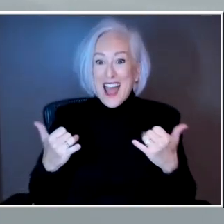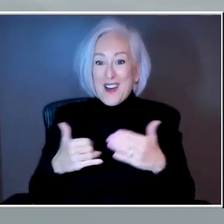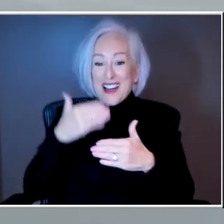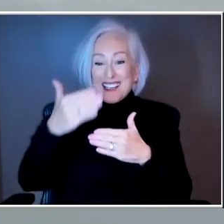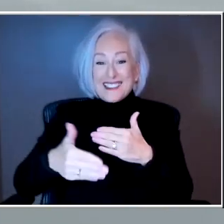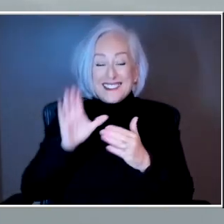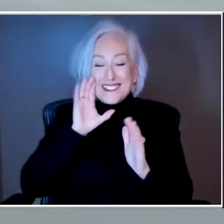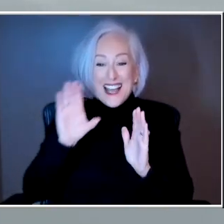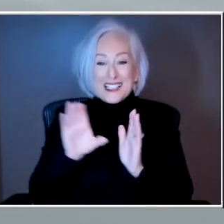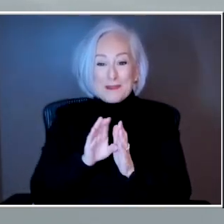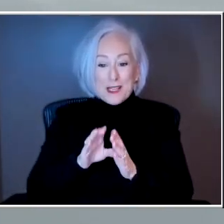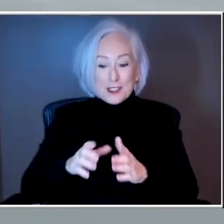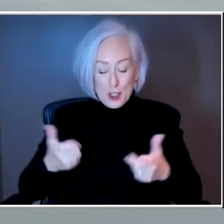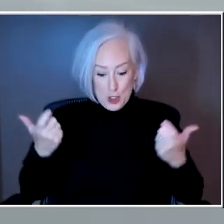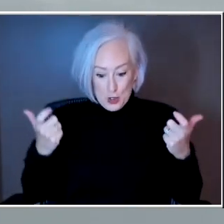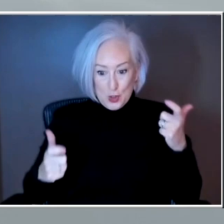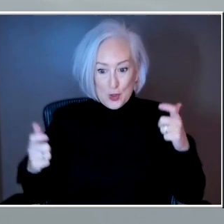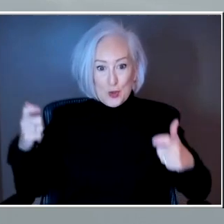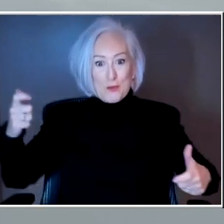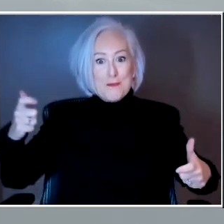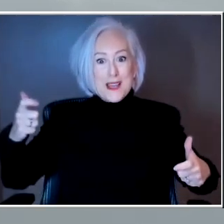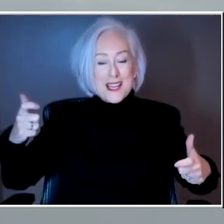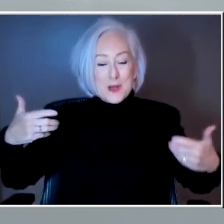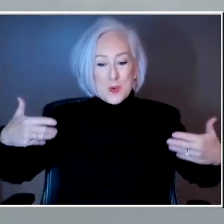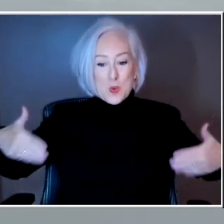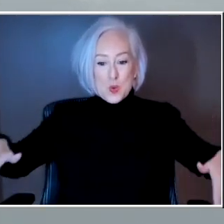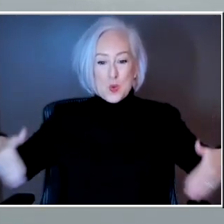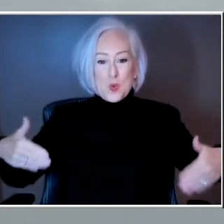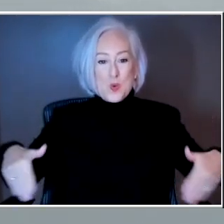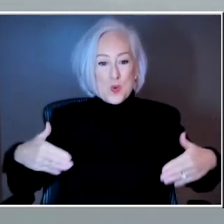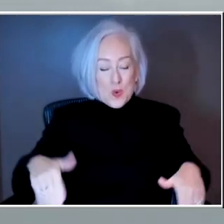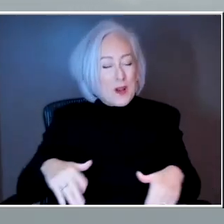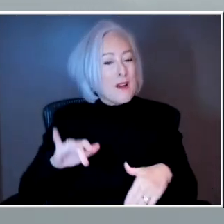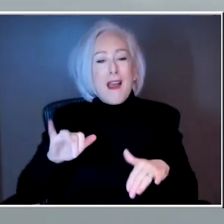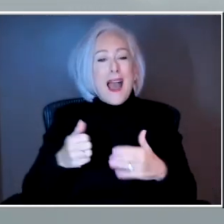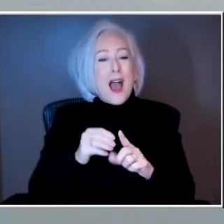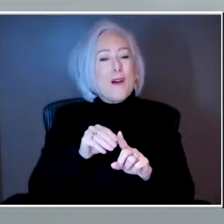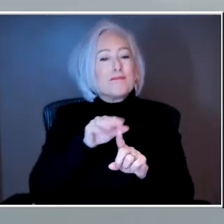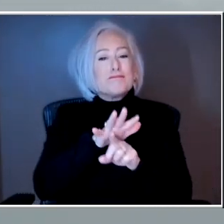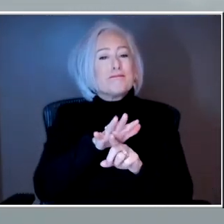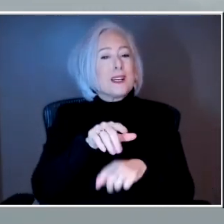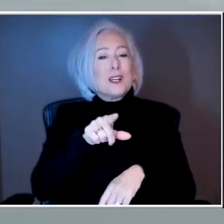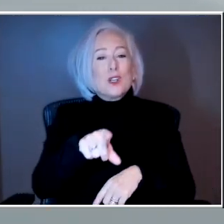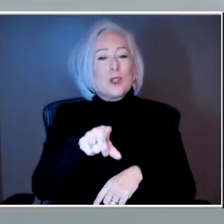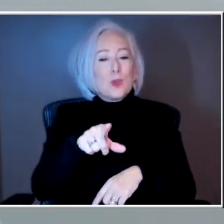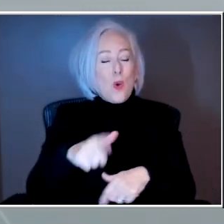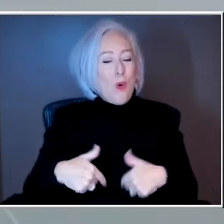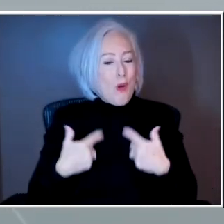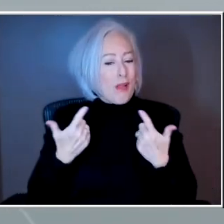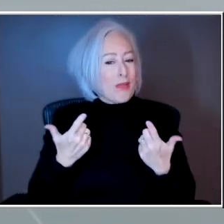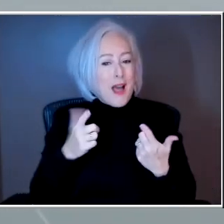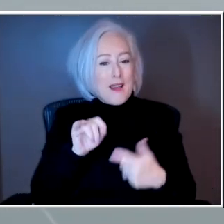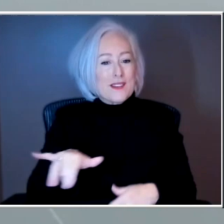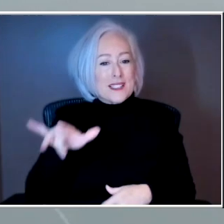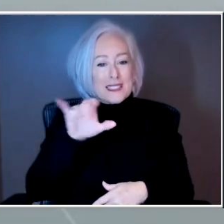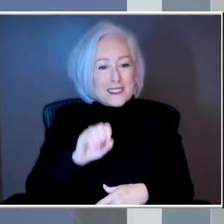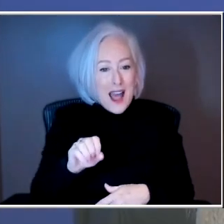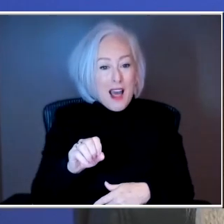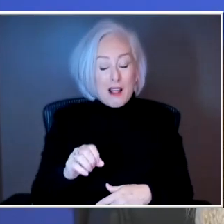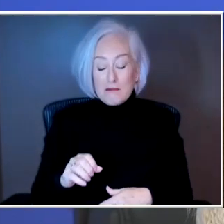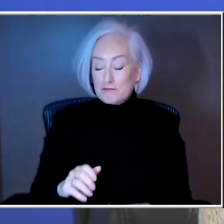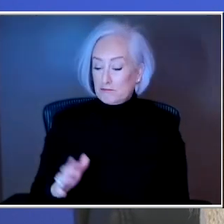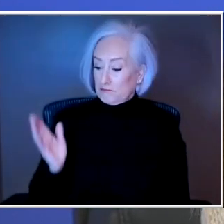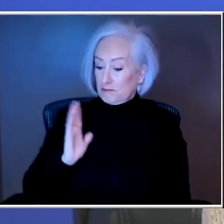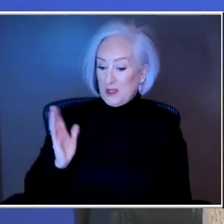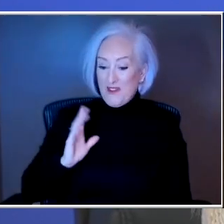how was the weight affecting your lifestyle, physically and mentally, as we mentioned? I couldn't get on the ground and play with my grandchildren.